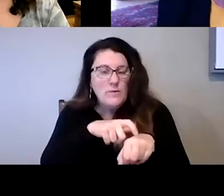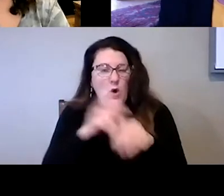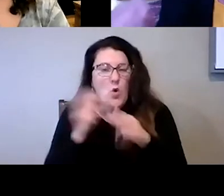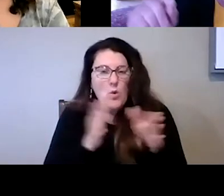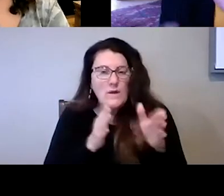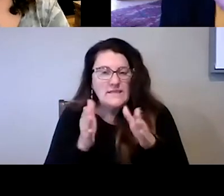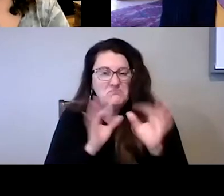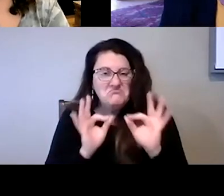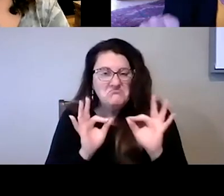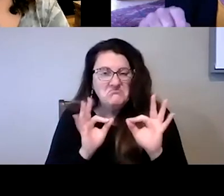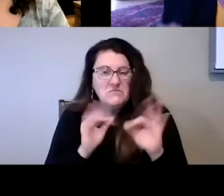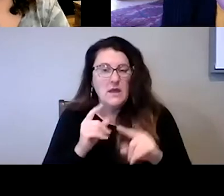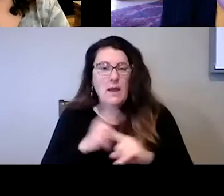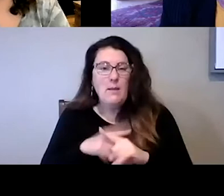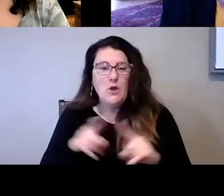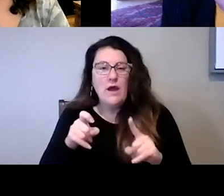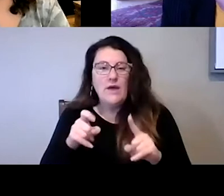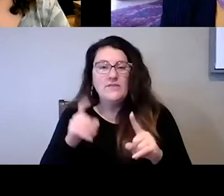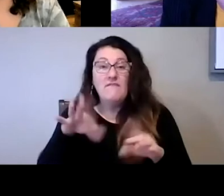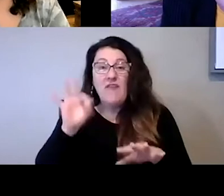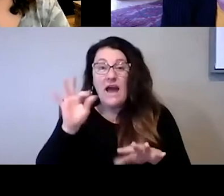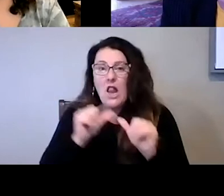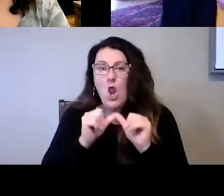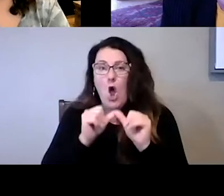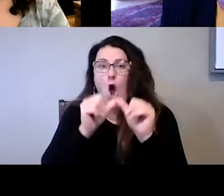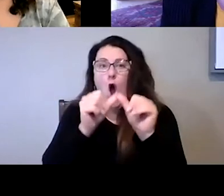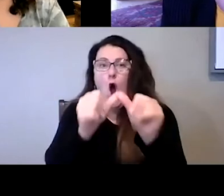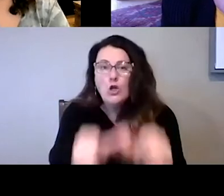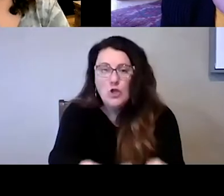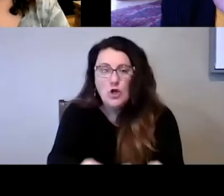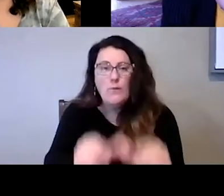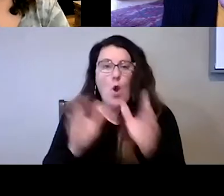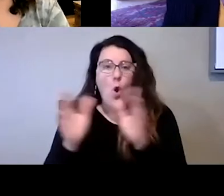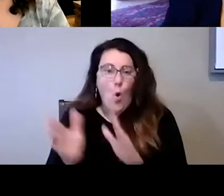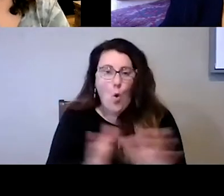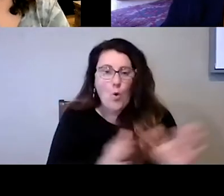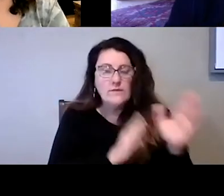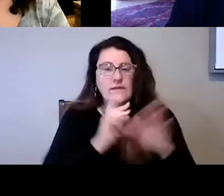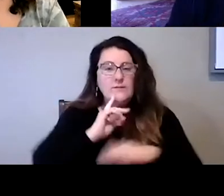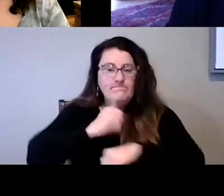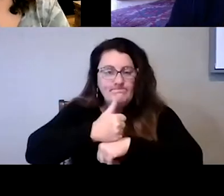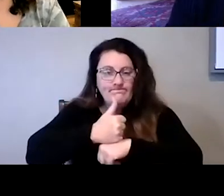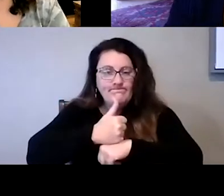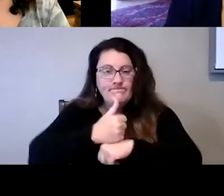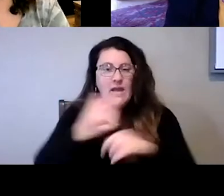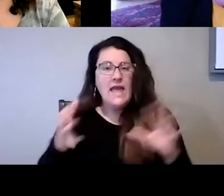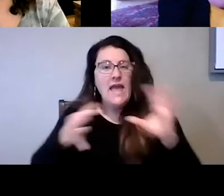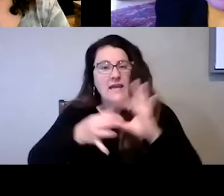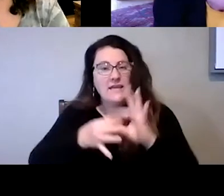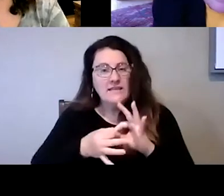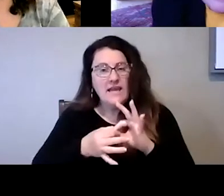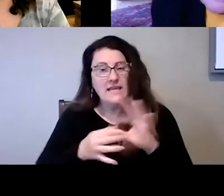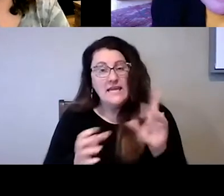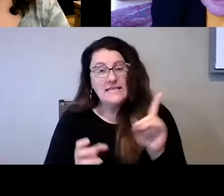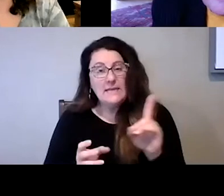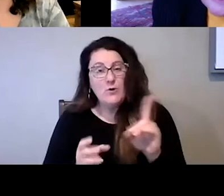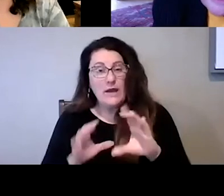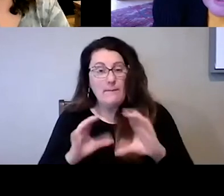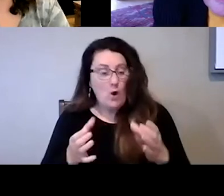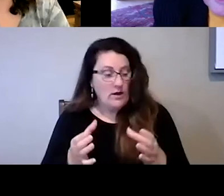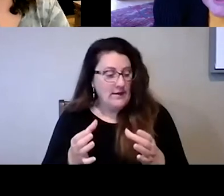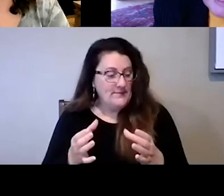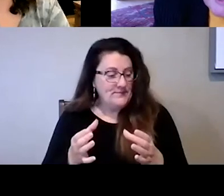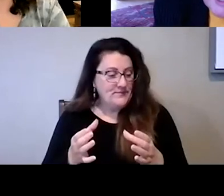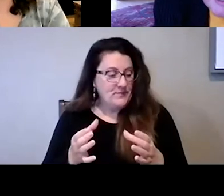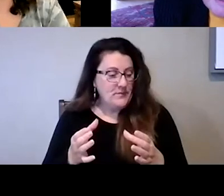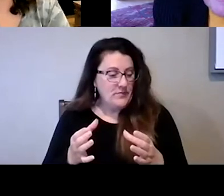is good, but you have to find long-term organizational homes, and you have to connect to the Democratic Party. It is our